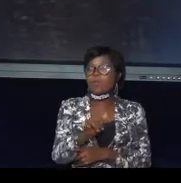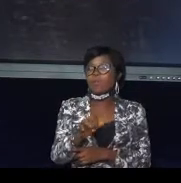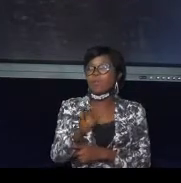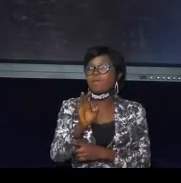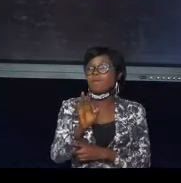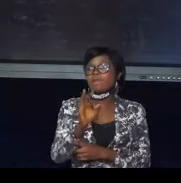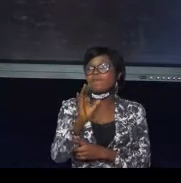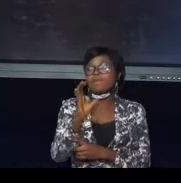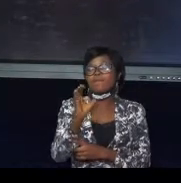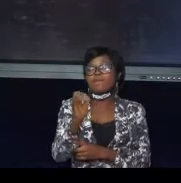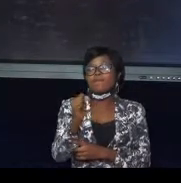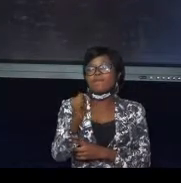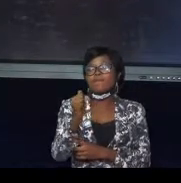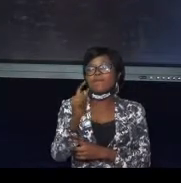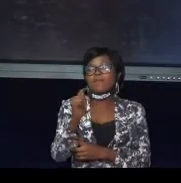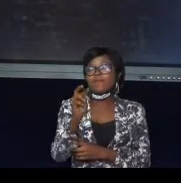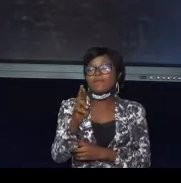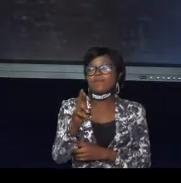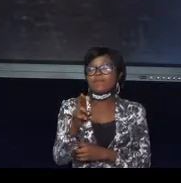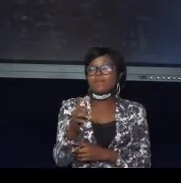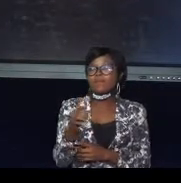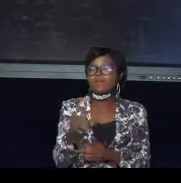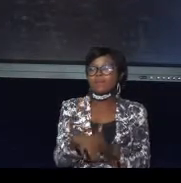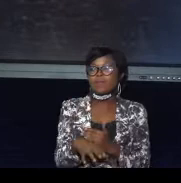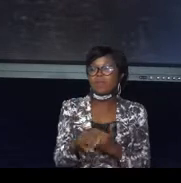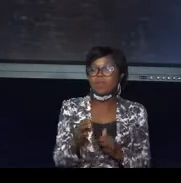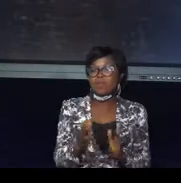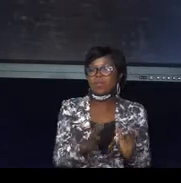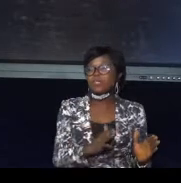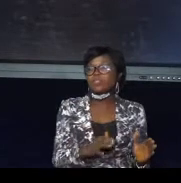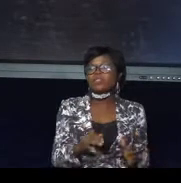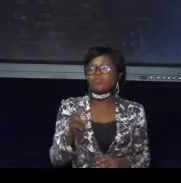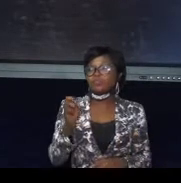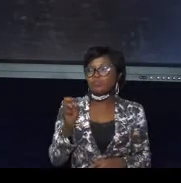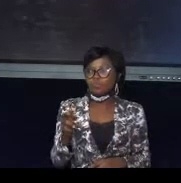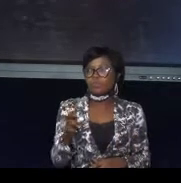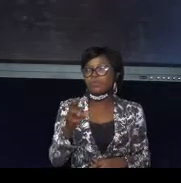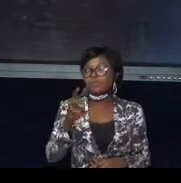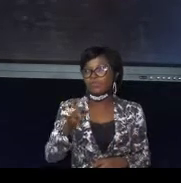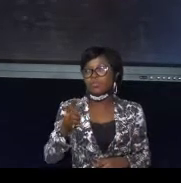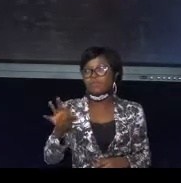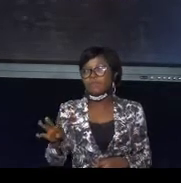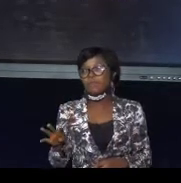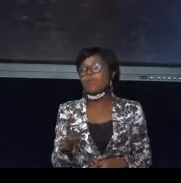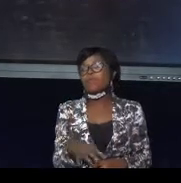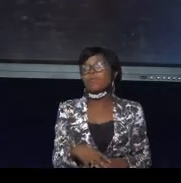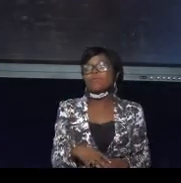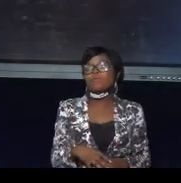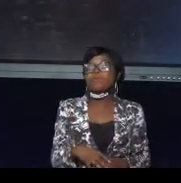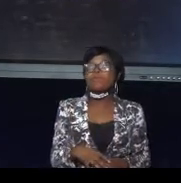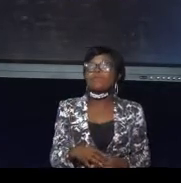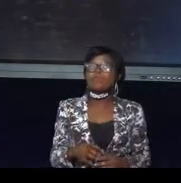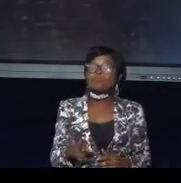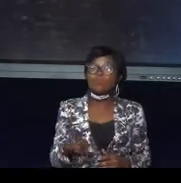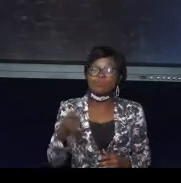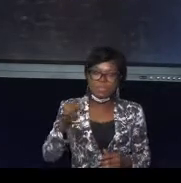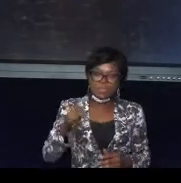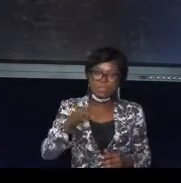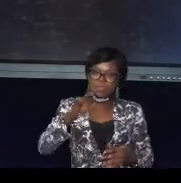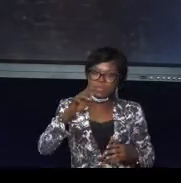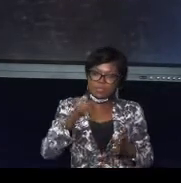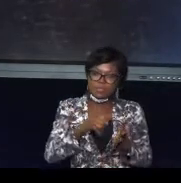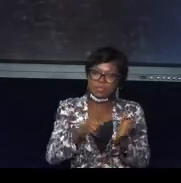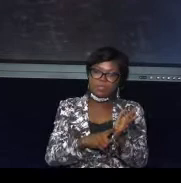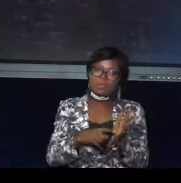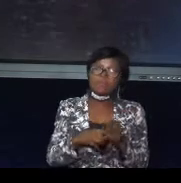arrange my 24 in 12s. I'm also able to arrange my 36 in 12. This is exactly what we call common factor. And we need common